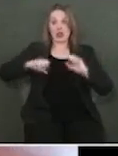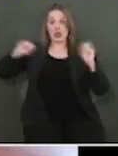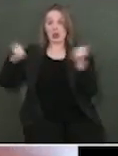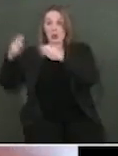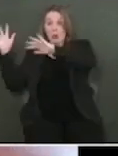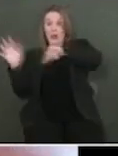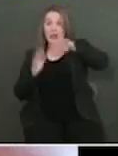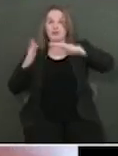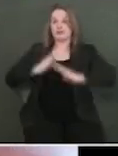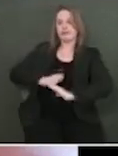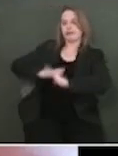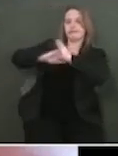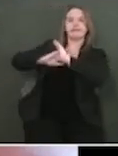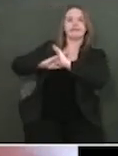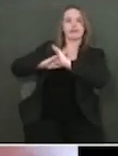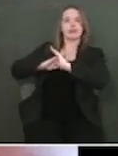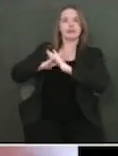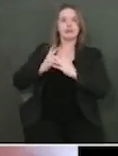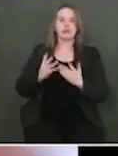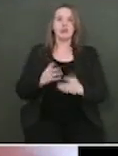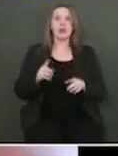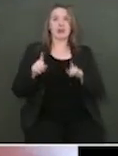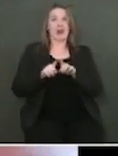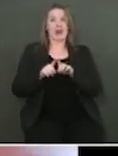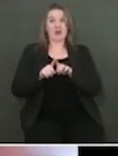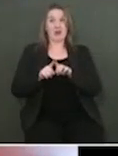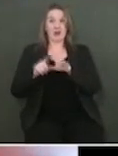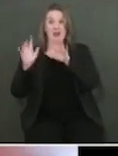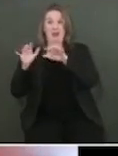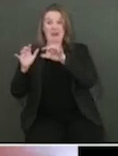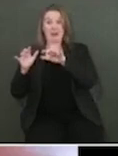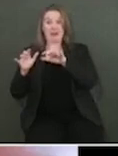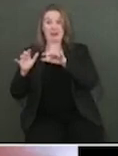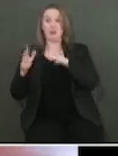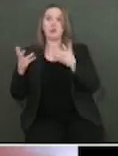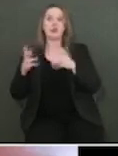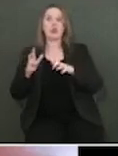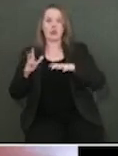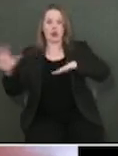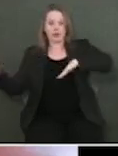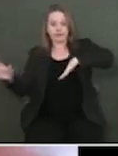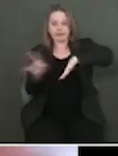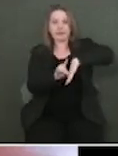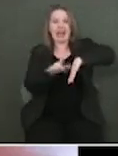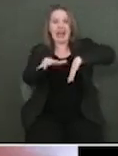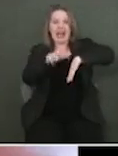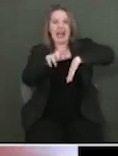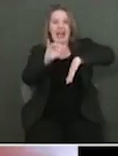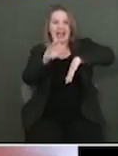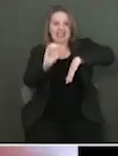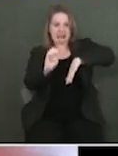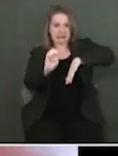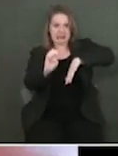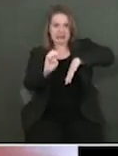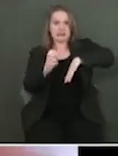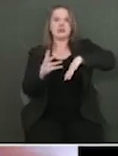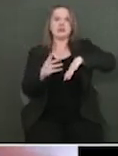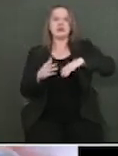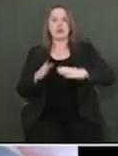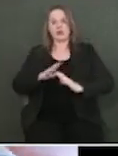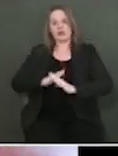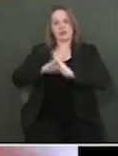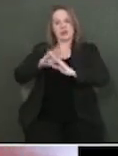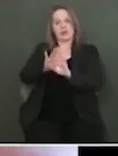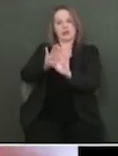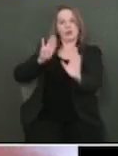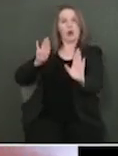wind that when paired with precipitation can cause ice around elements of our infrastructure that can